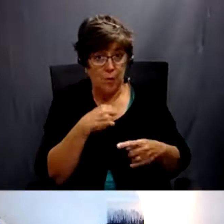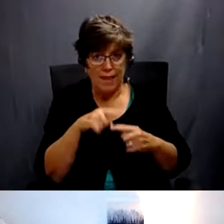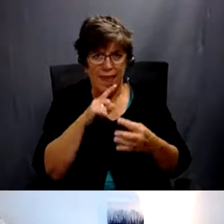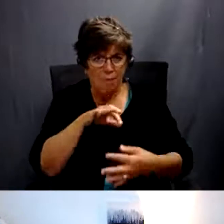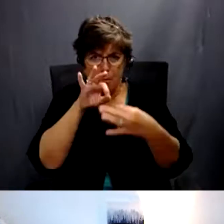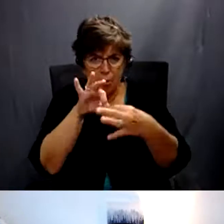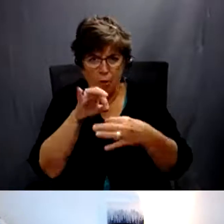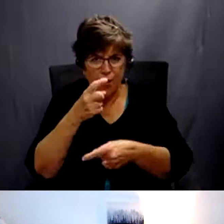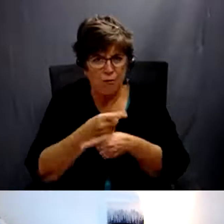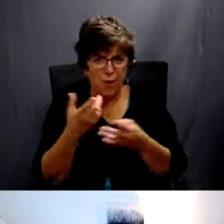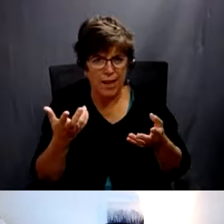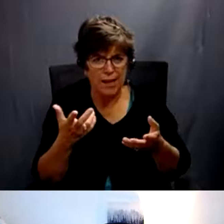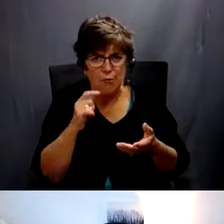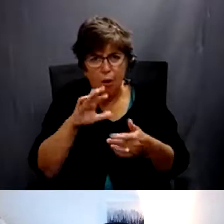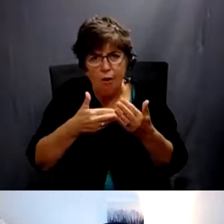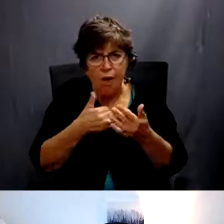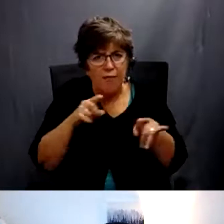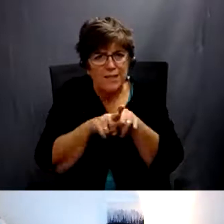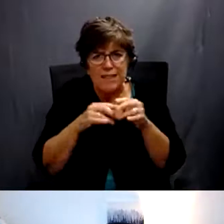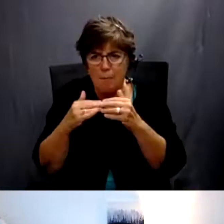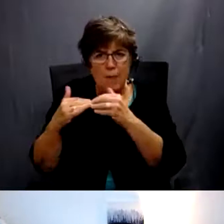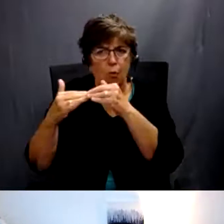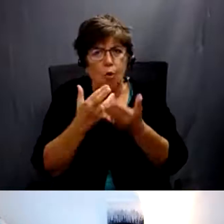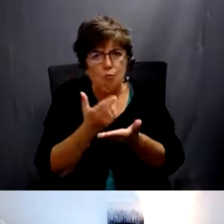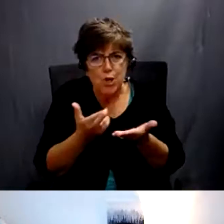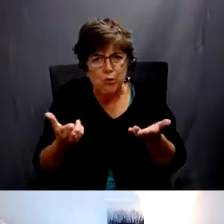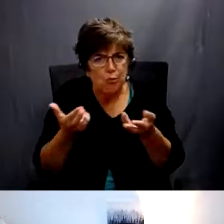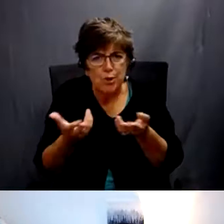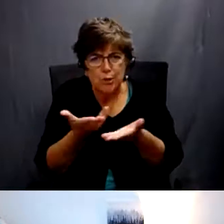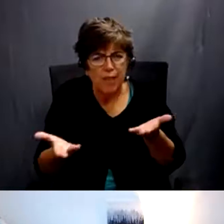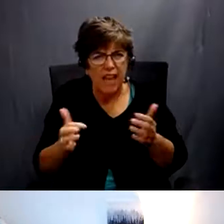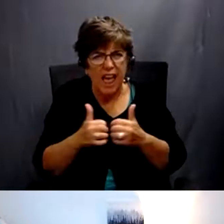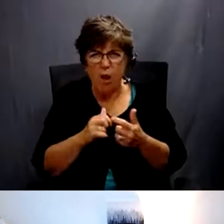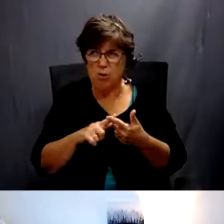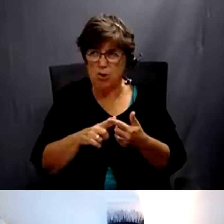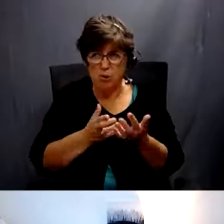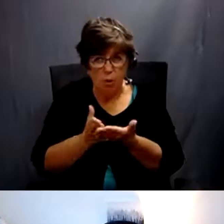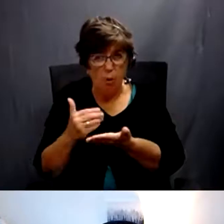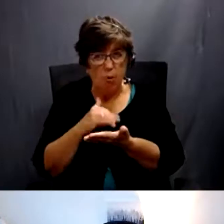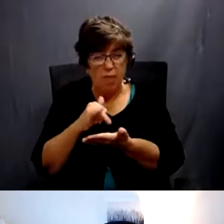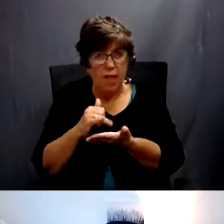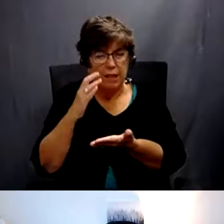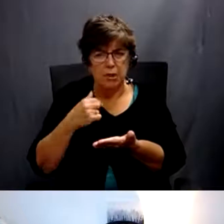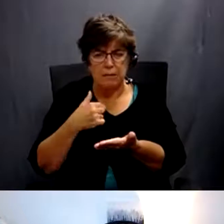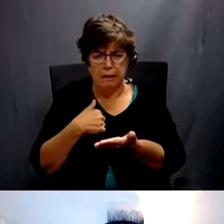same resources, right? And so how do you navigate that? Was that part of your conversation?